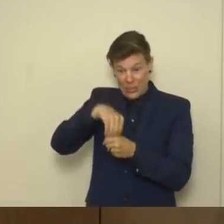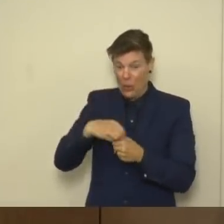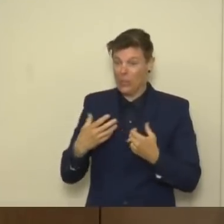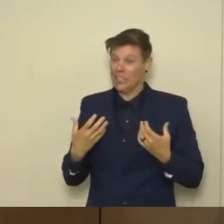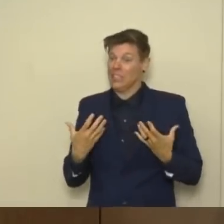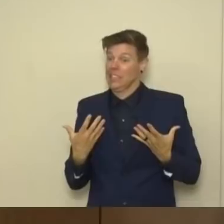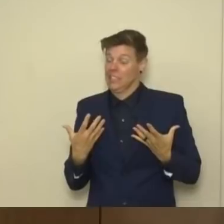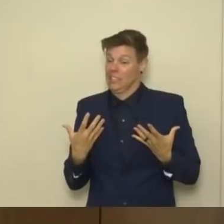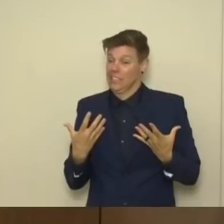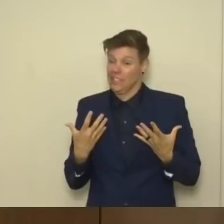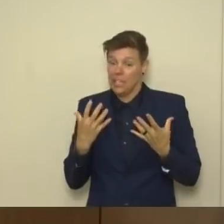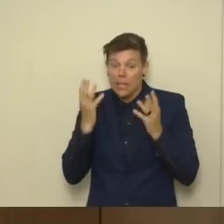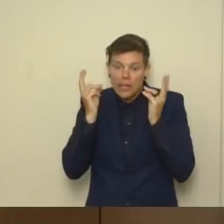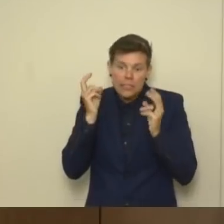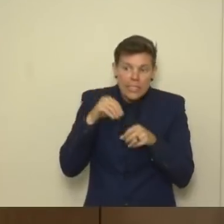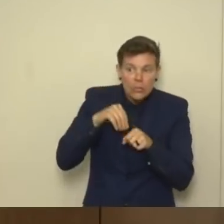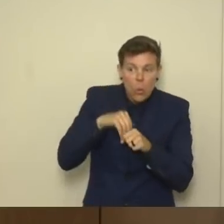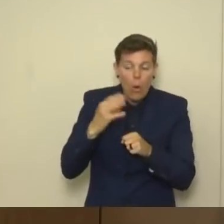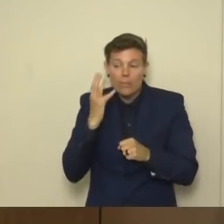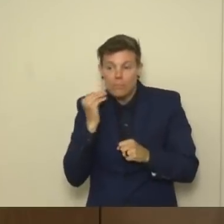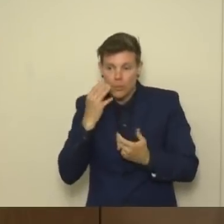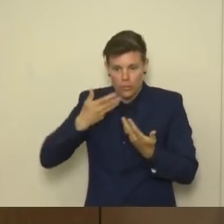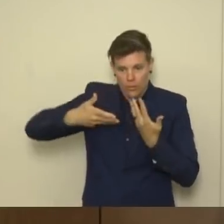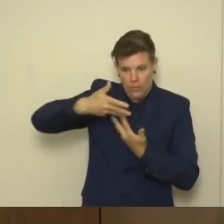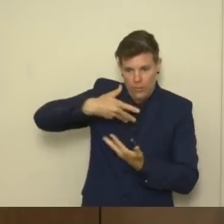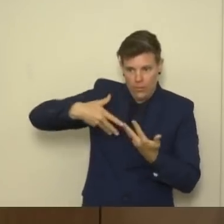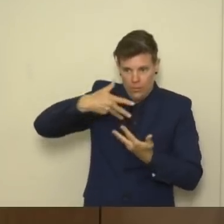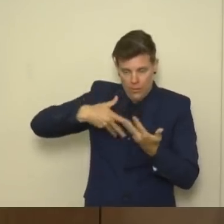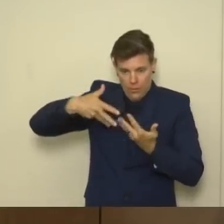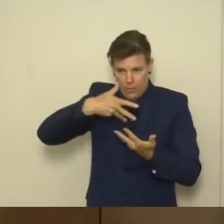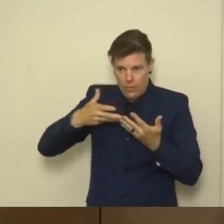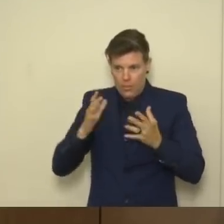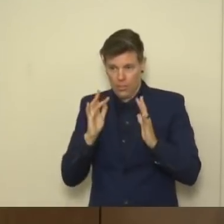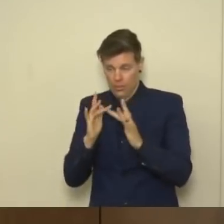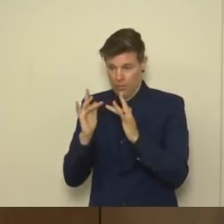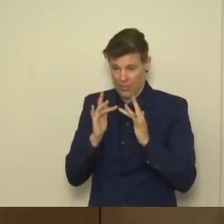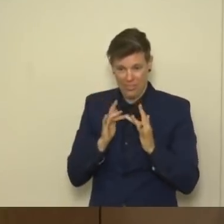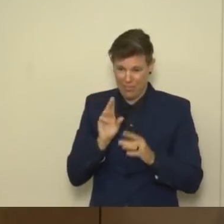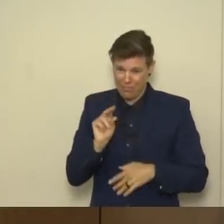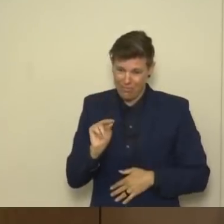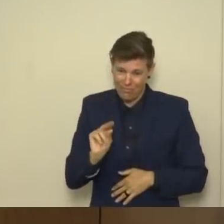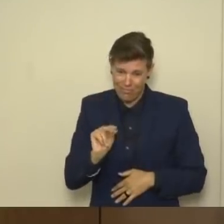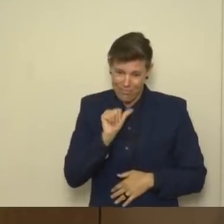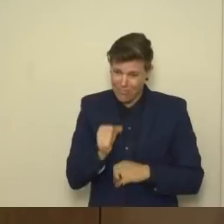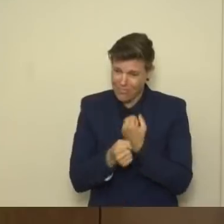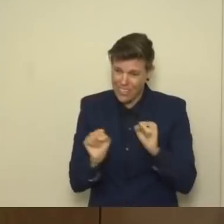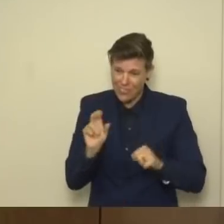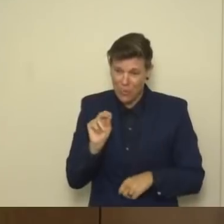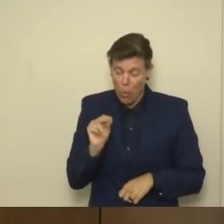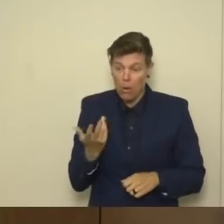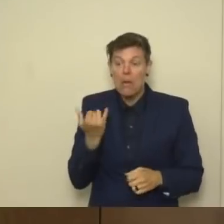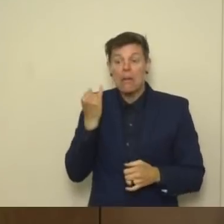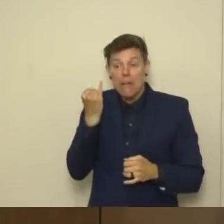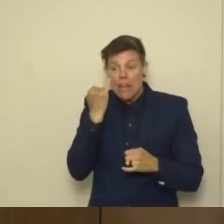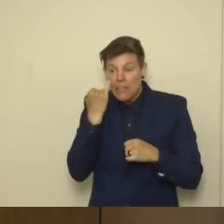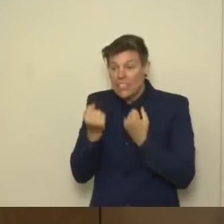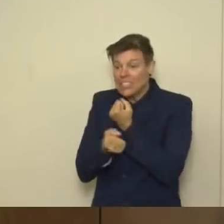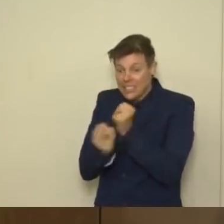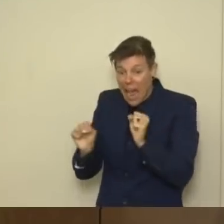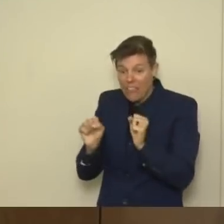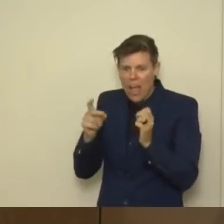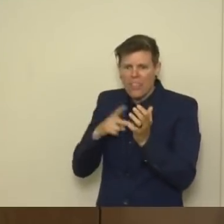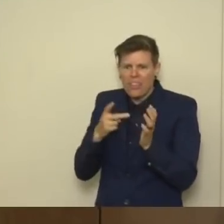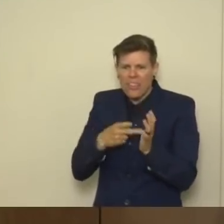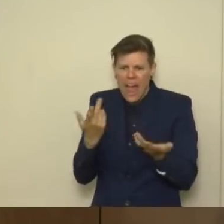experiences is it's not safe. If it was safe, we would make a different decision for all of public education. We